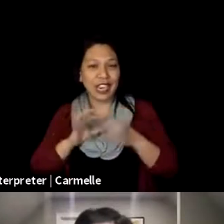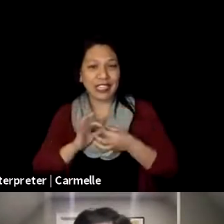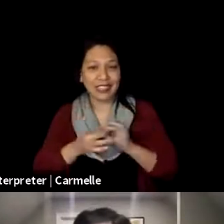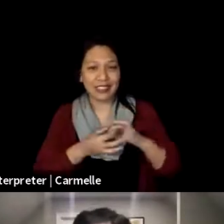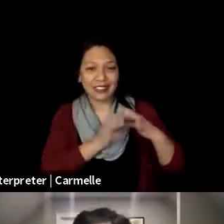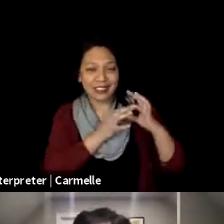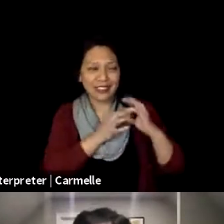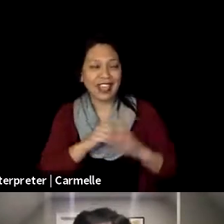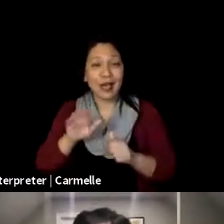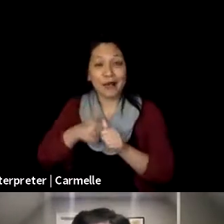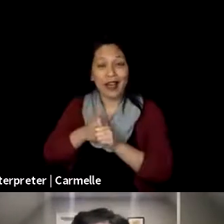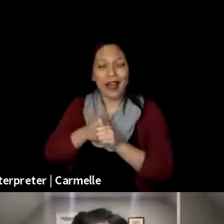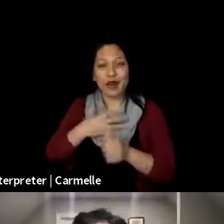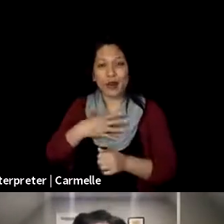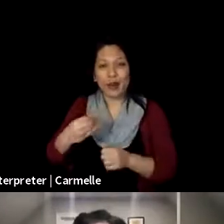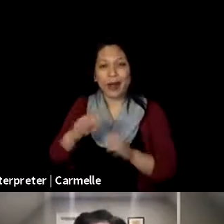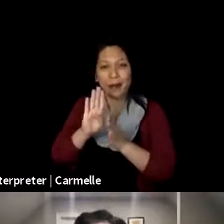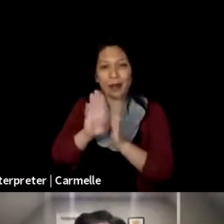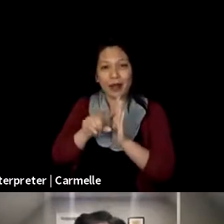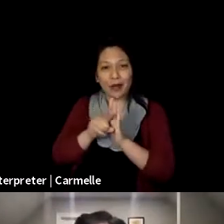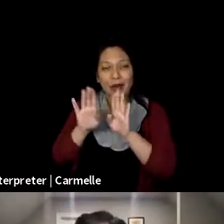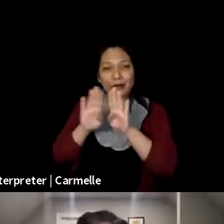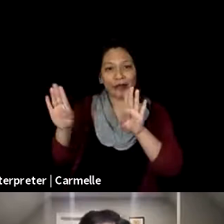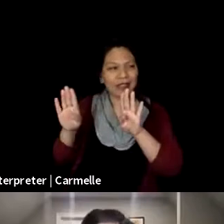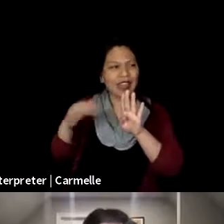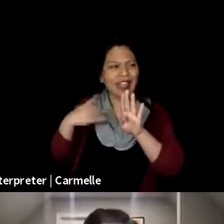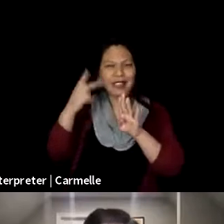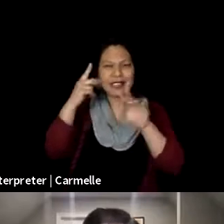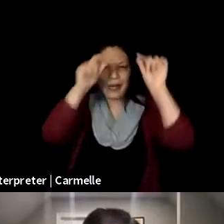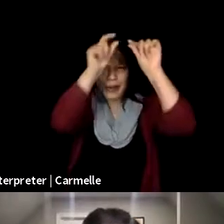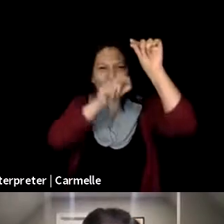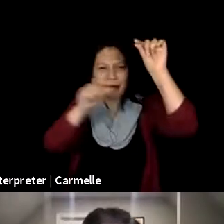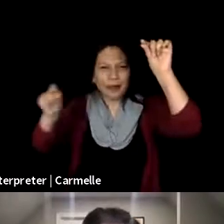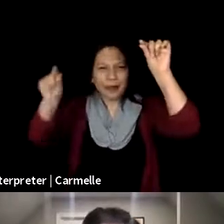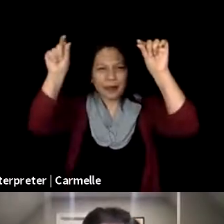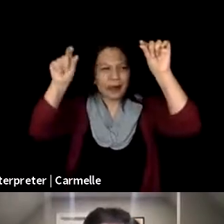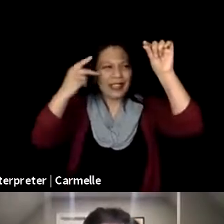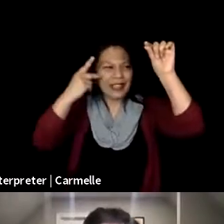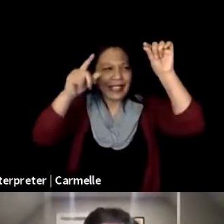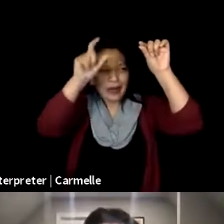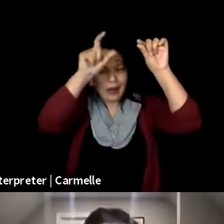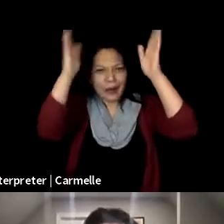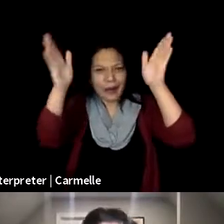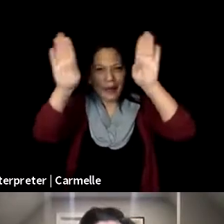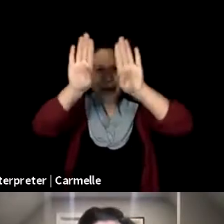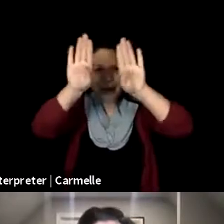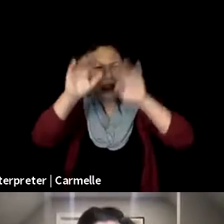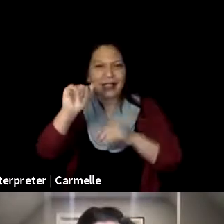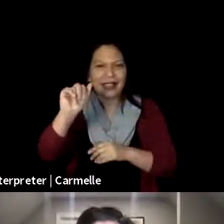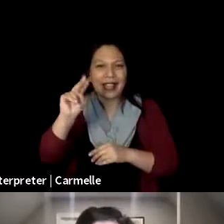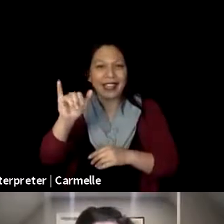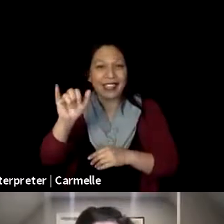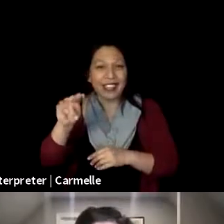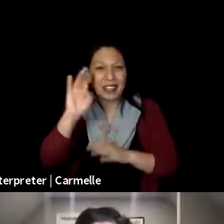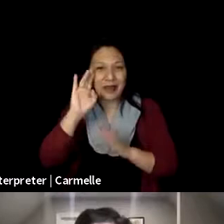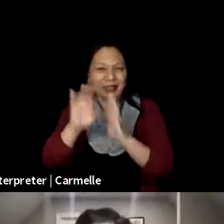a white background. There's the edge of a picture with a canyon popping from the top of the screen.